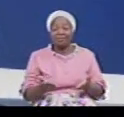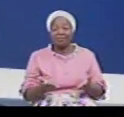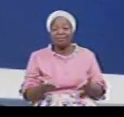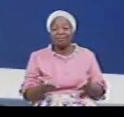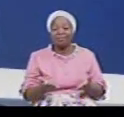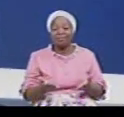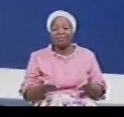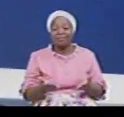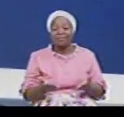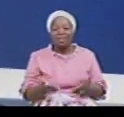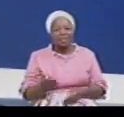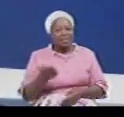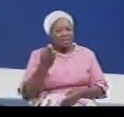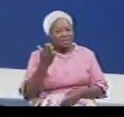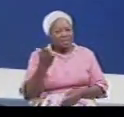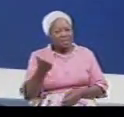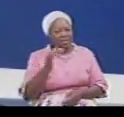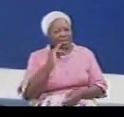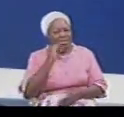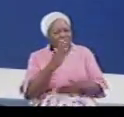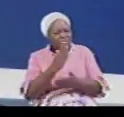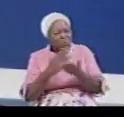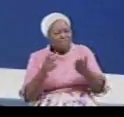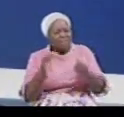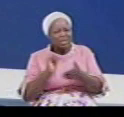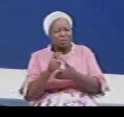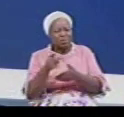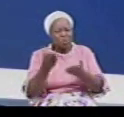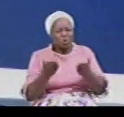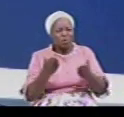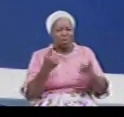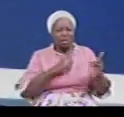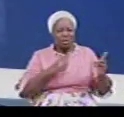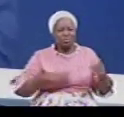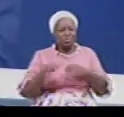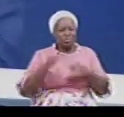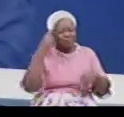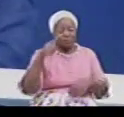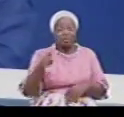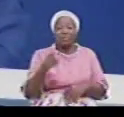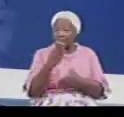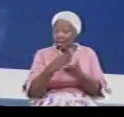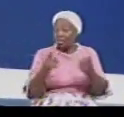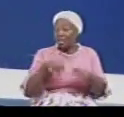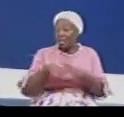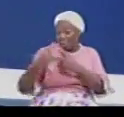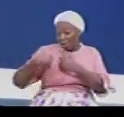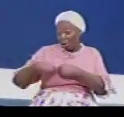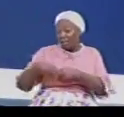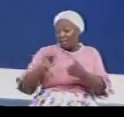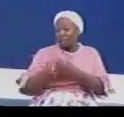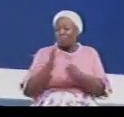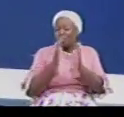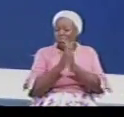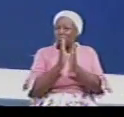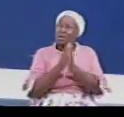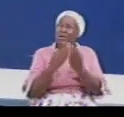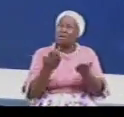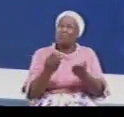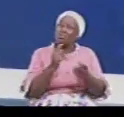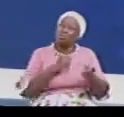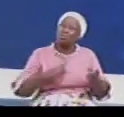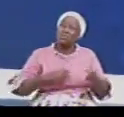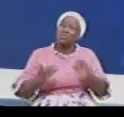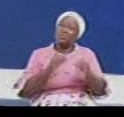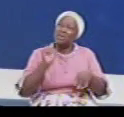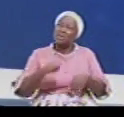There's something you want the Lord to do for you. There is something you want the Lord to do for you. Let's pray that